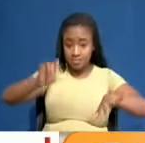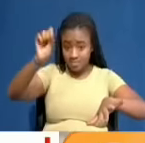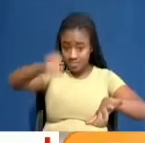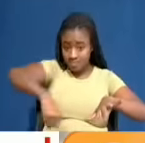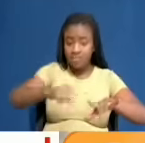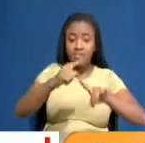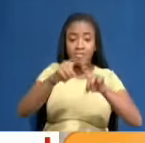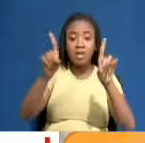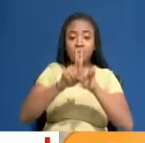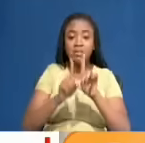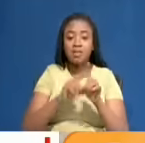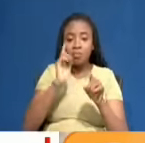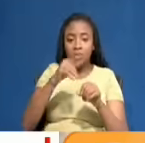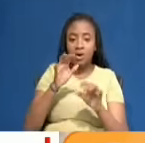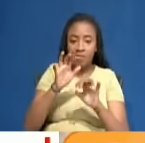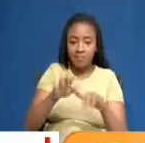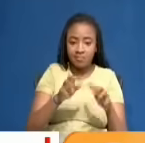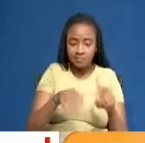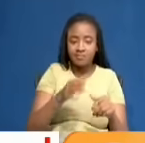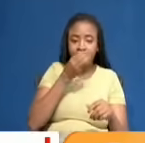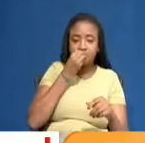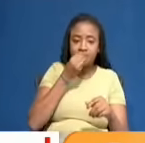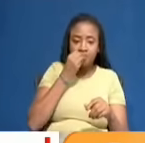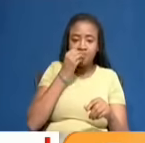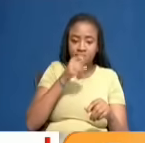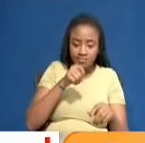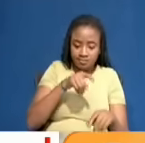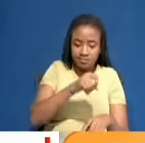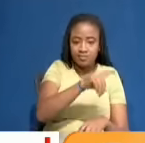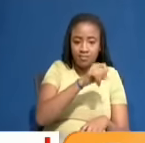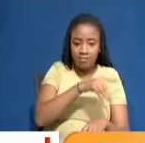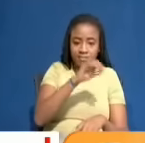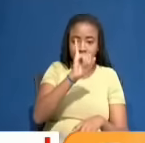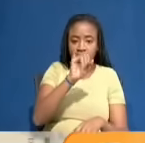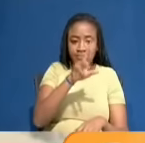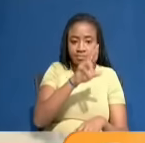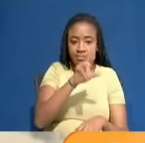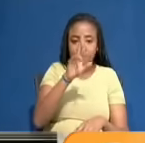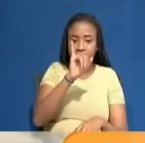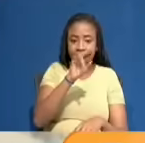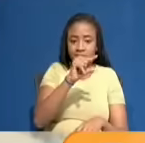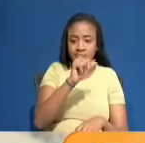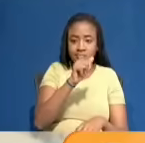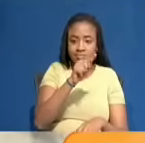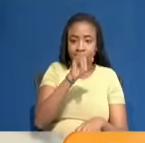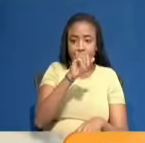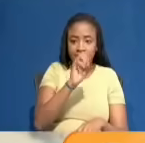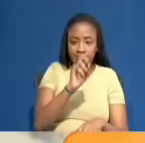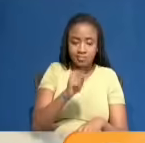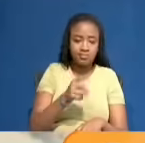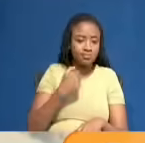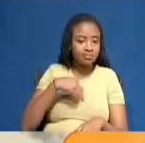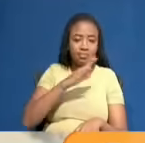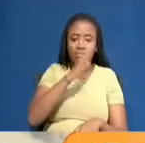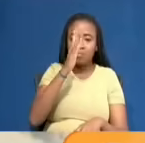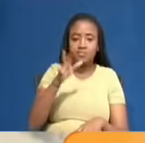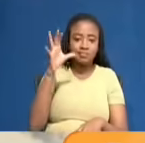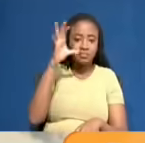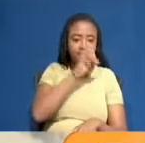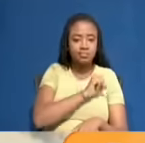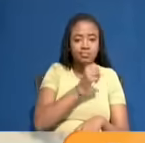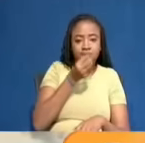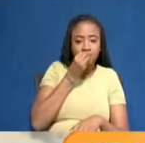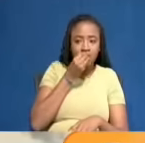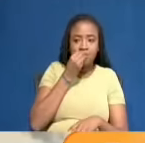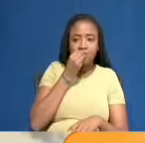of food. We can do irrigation here. We use the water for irrigation. We will never lack food again.